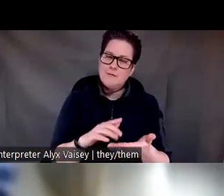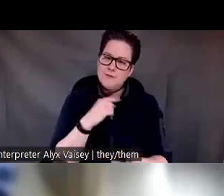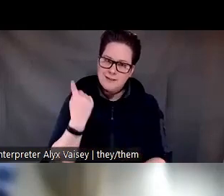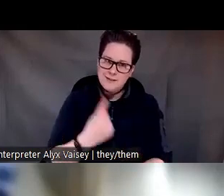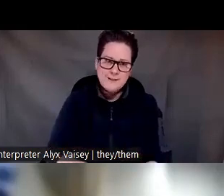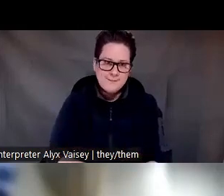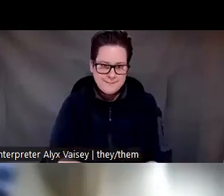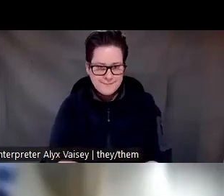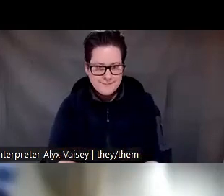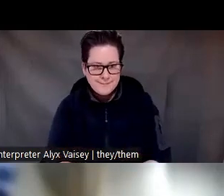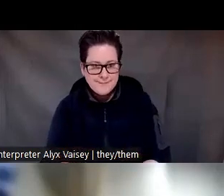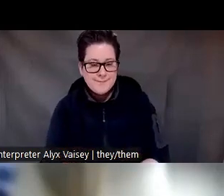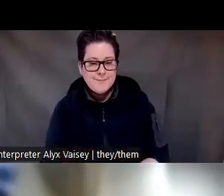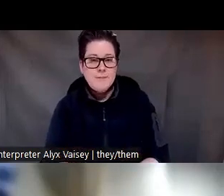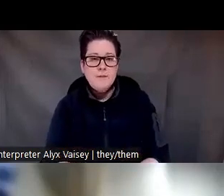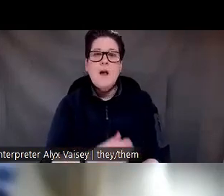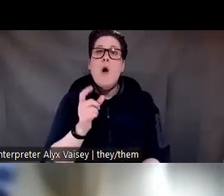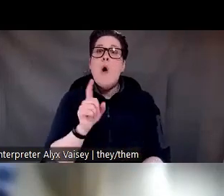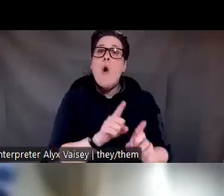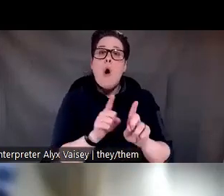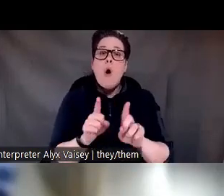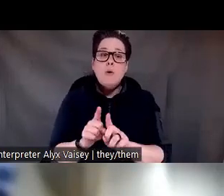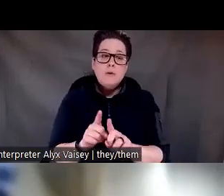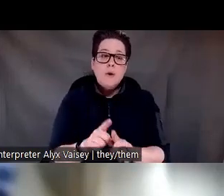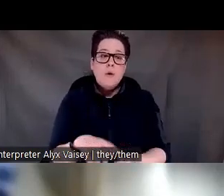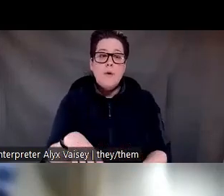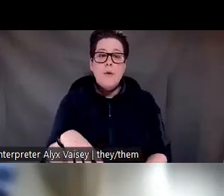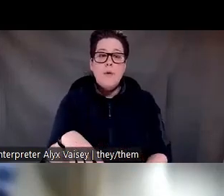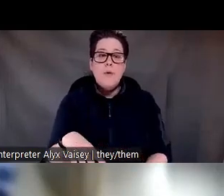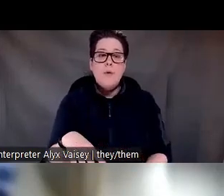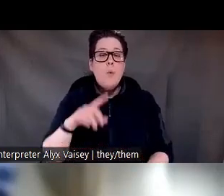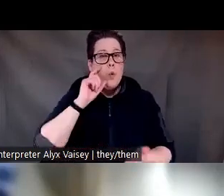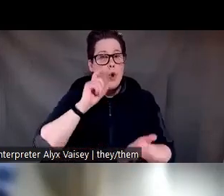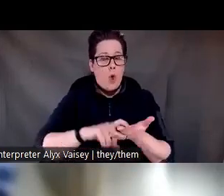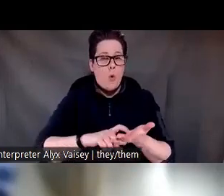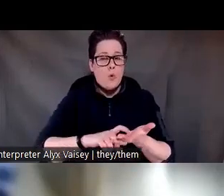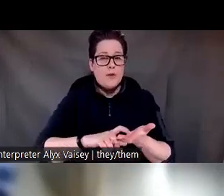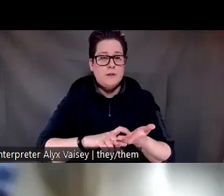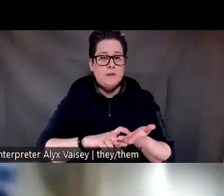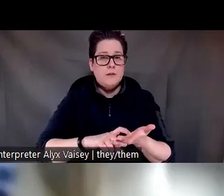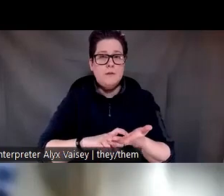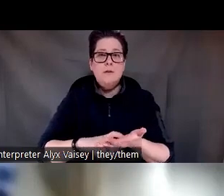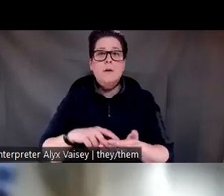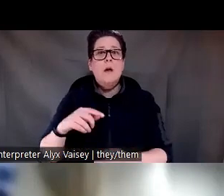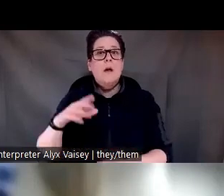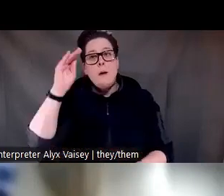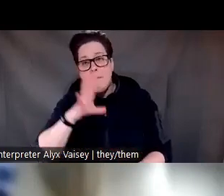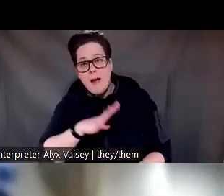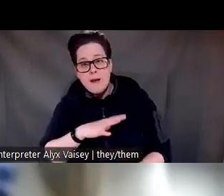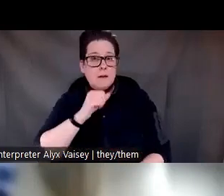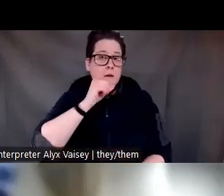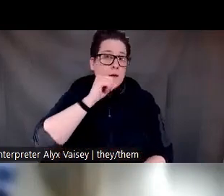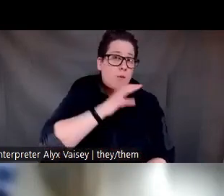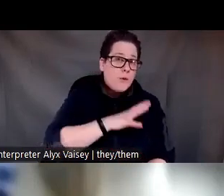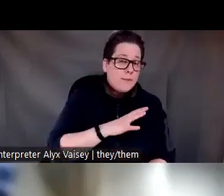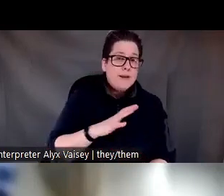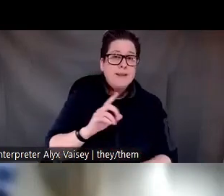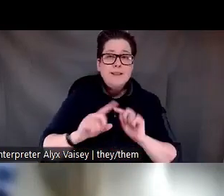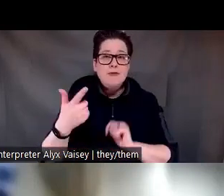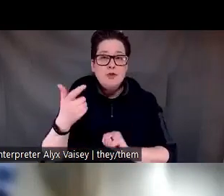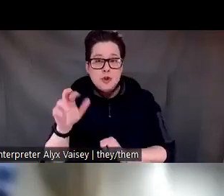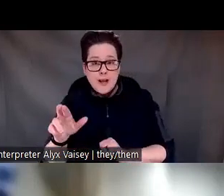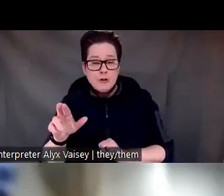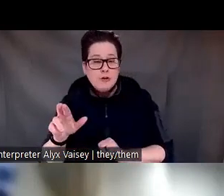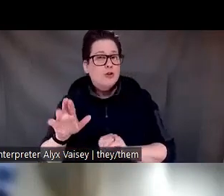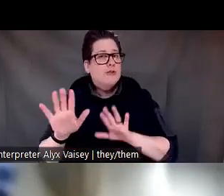We also see different rates of colorectal cancer among different genders and different racial and ethnic